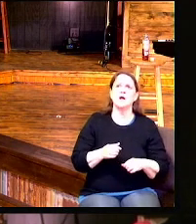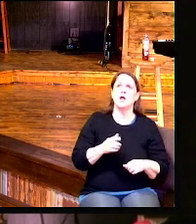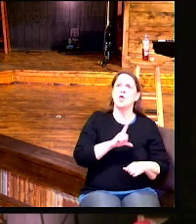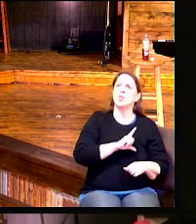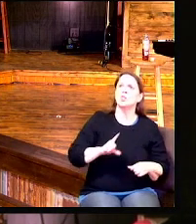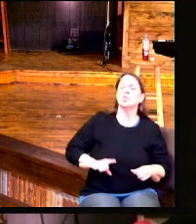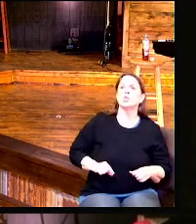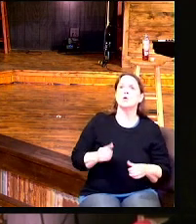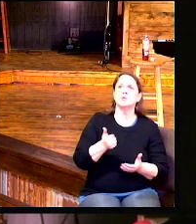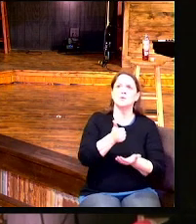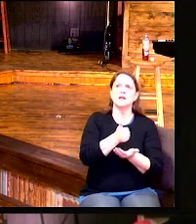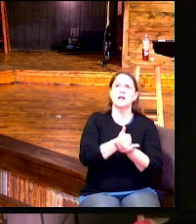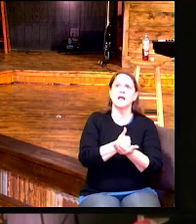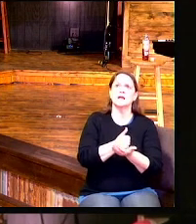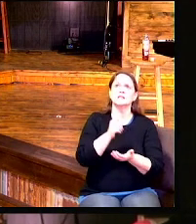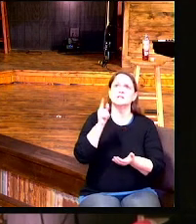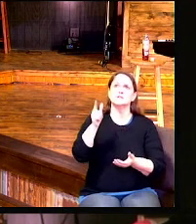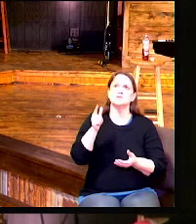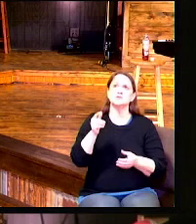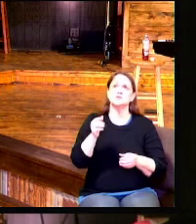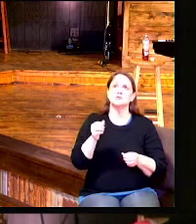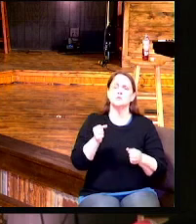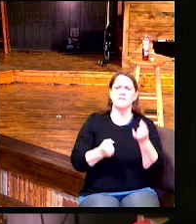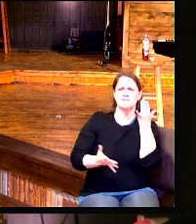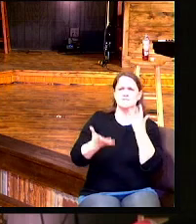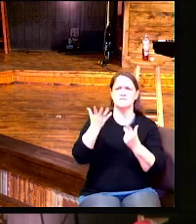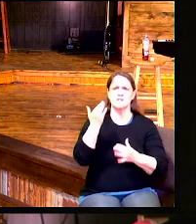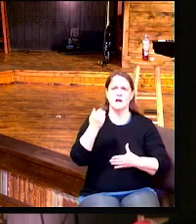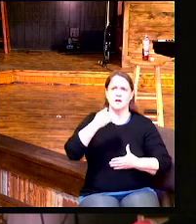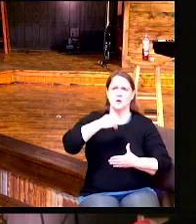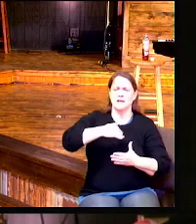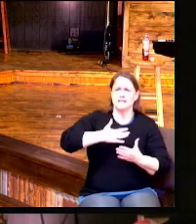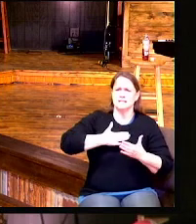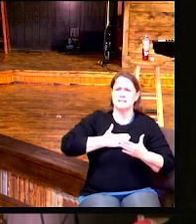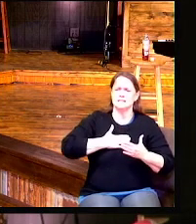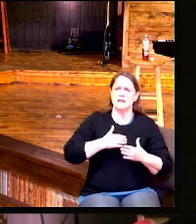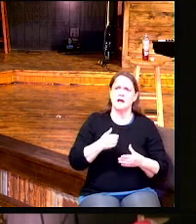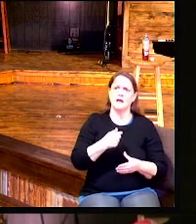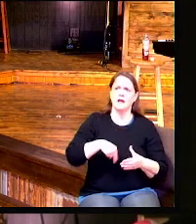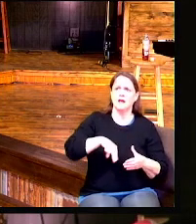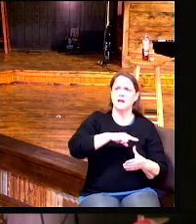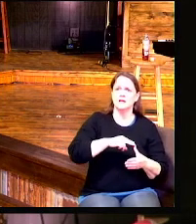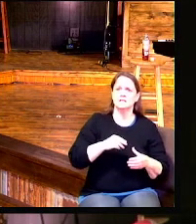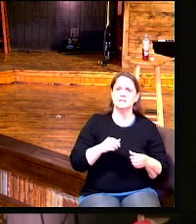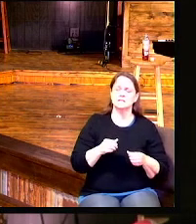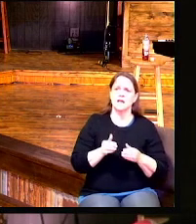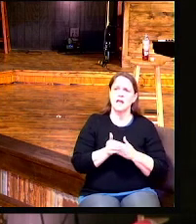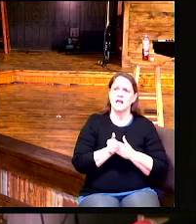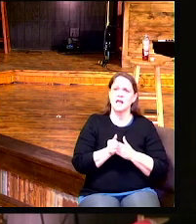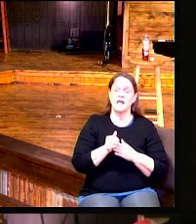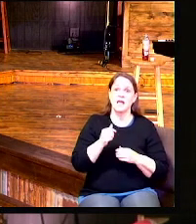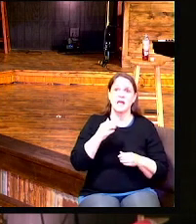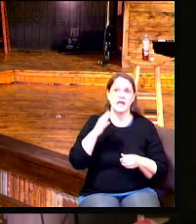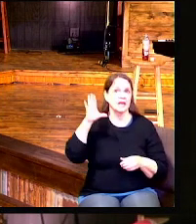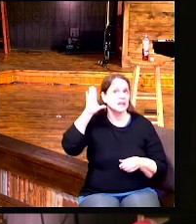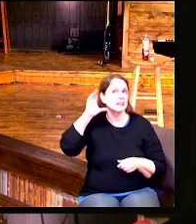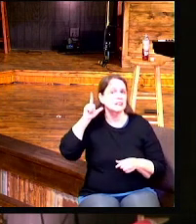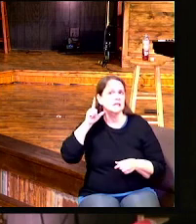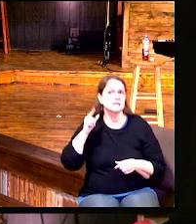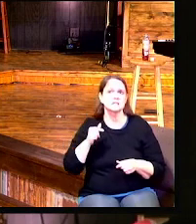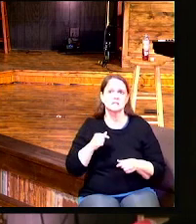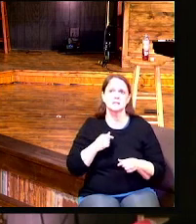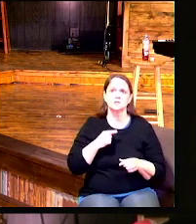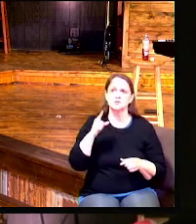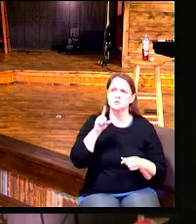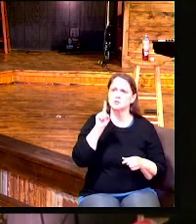ask that you just continue to stoke that fire within us, to keep us active and actively listening to your promptings